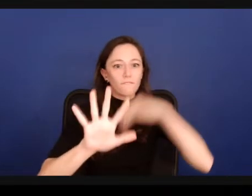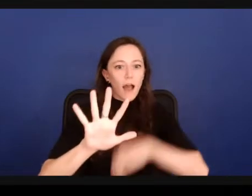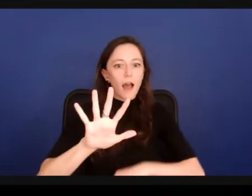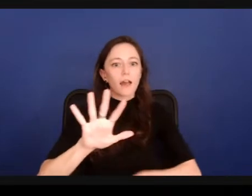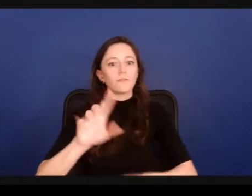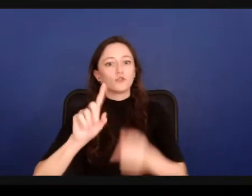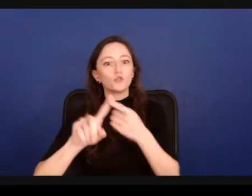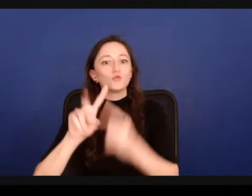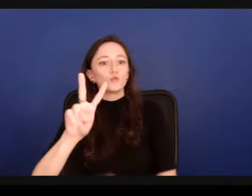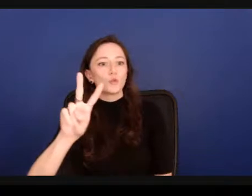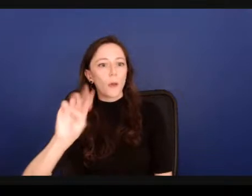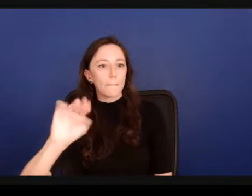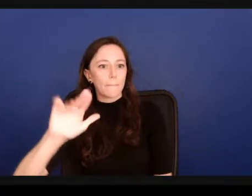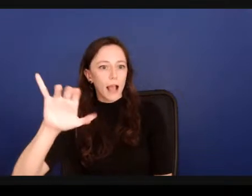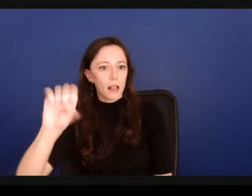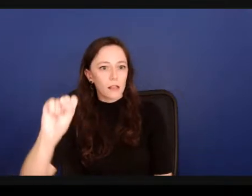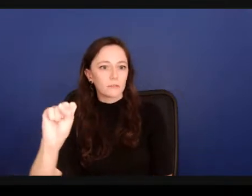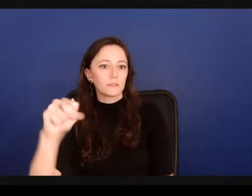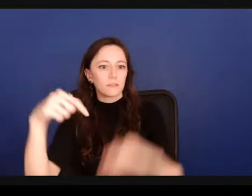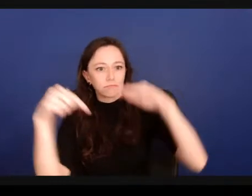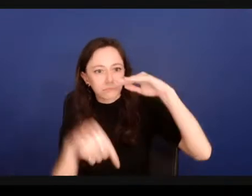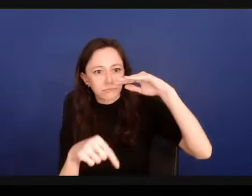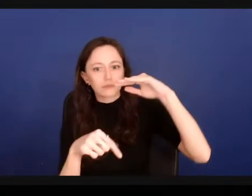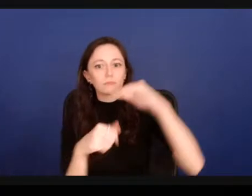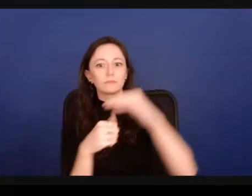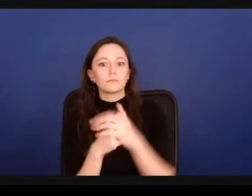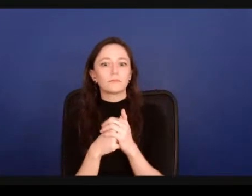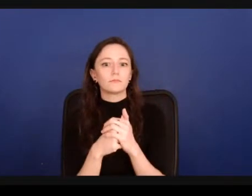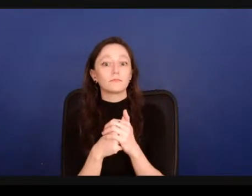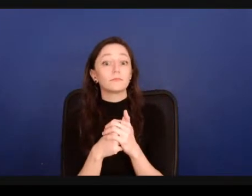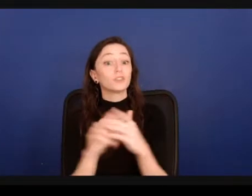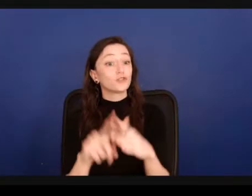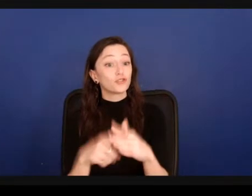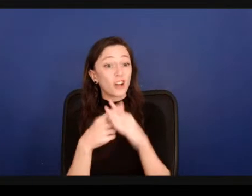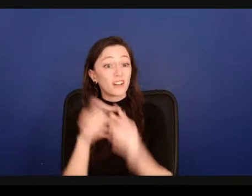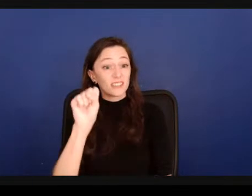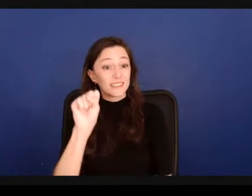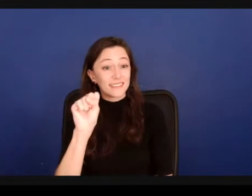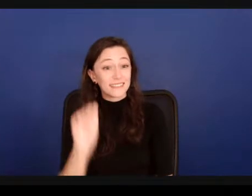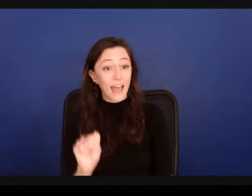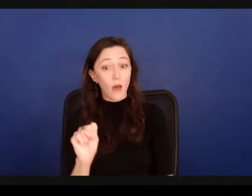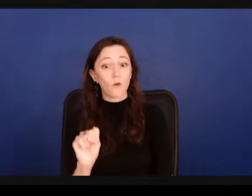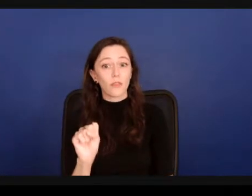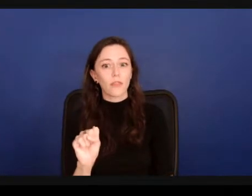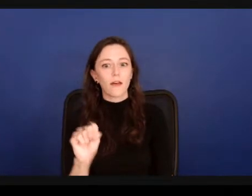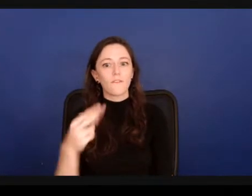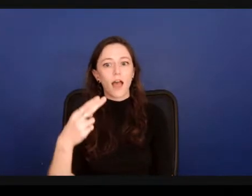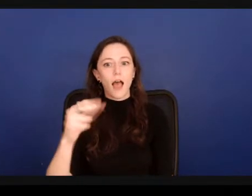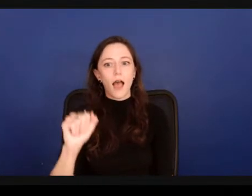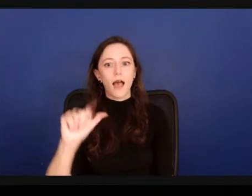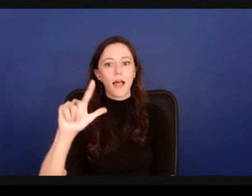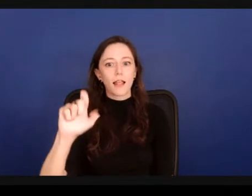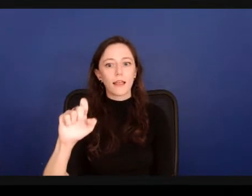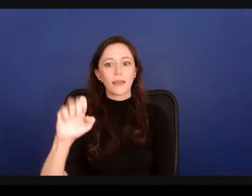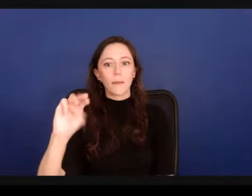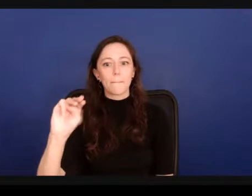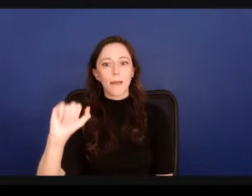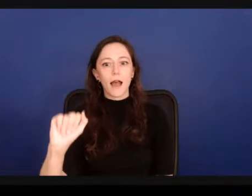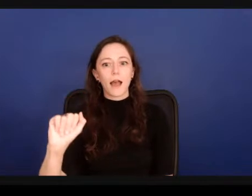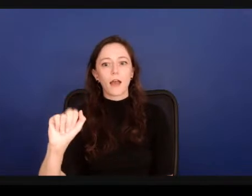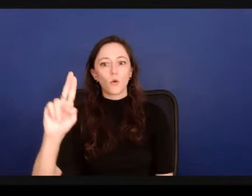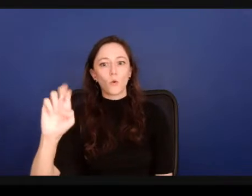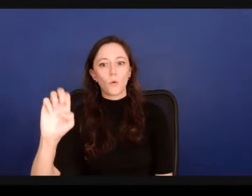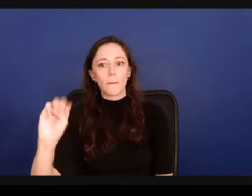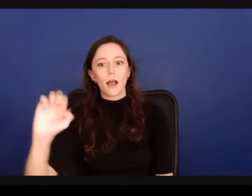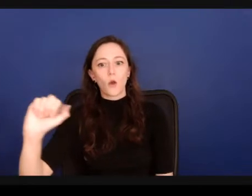The increased seismicity began just south of Halemaumau, and that area has progressively widened to the southwest